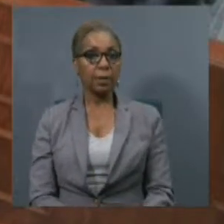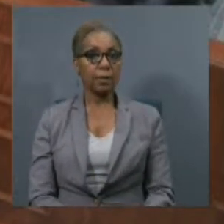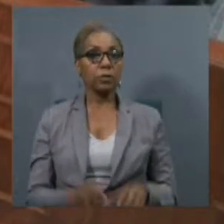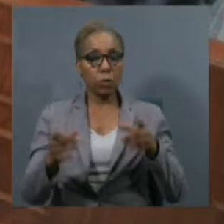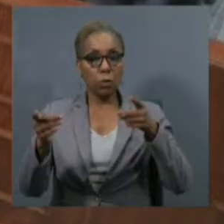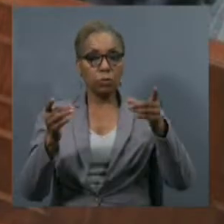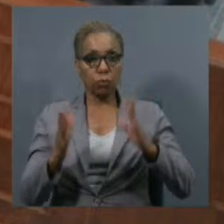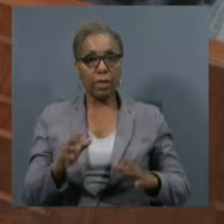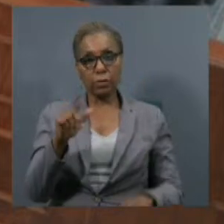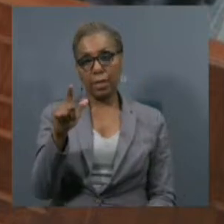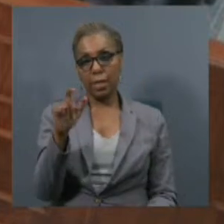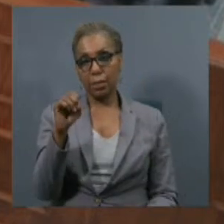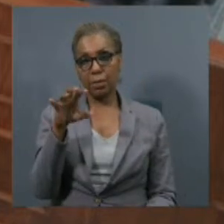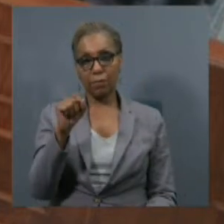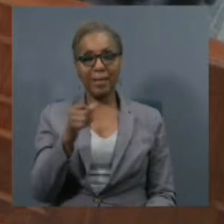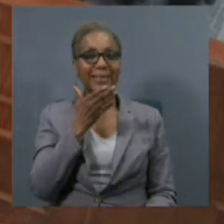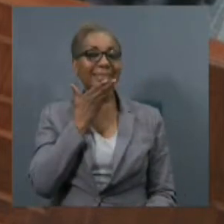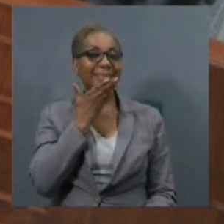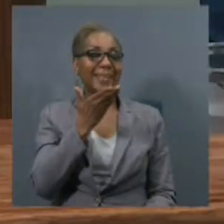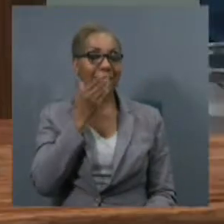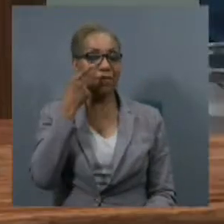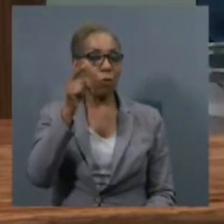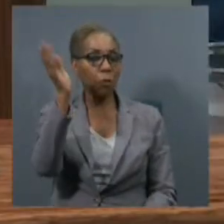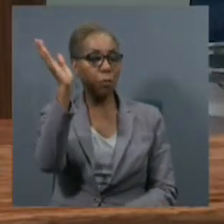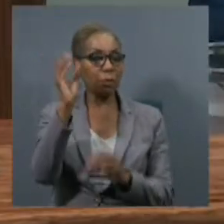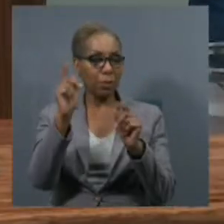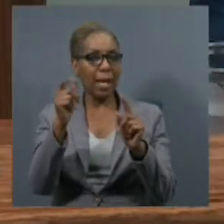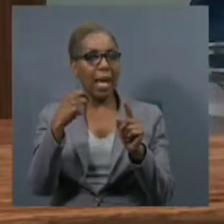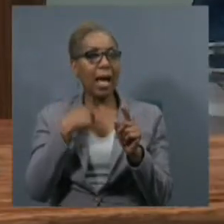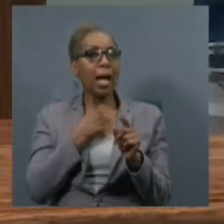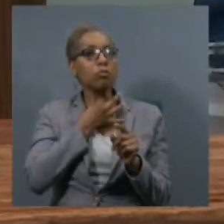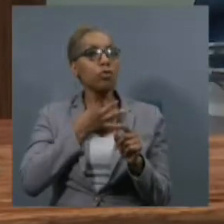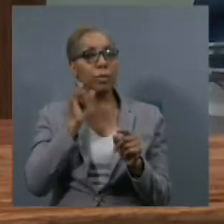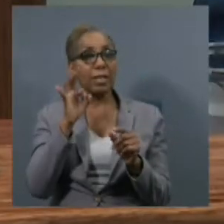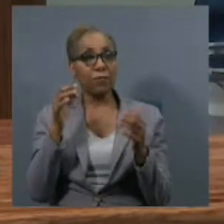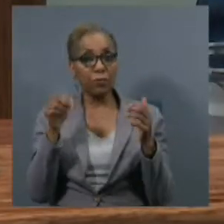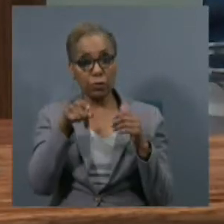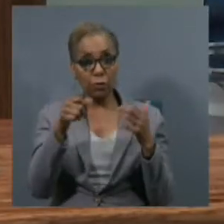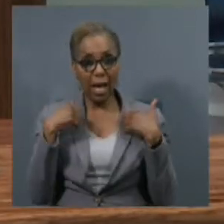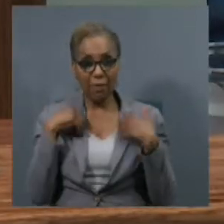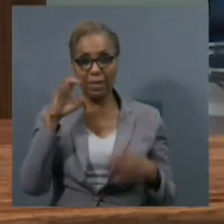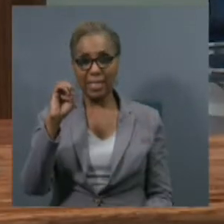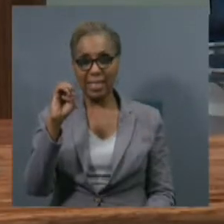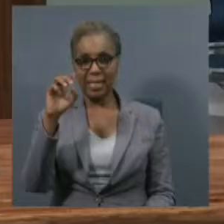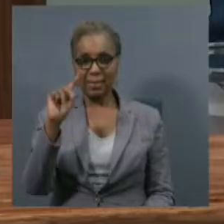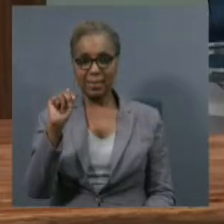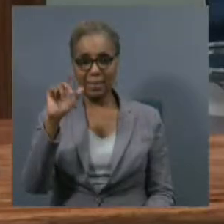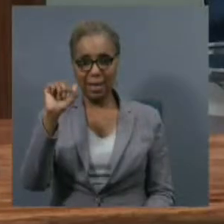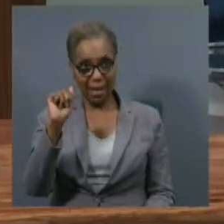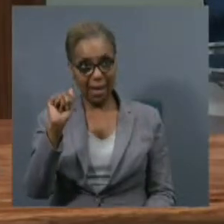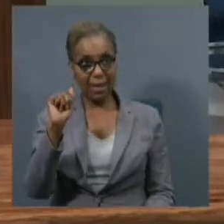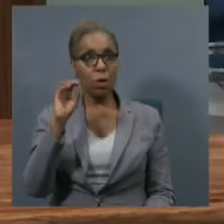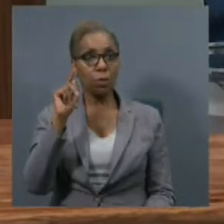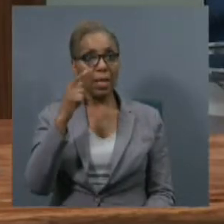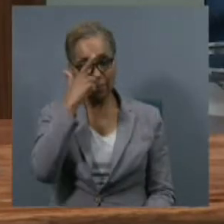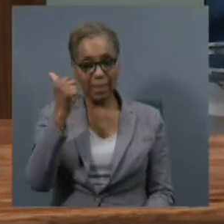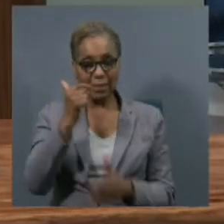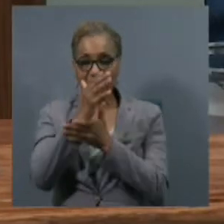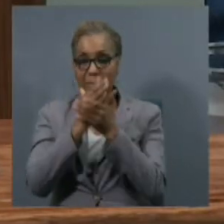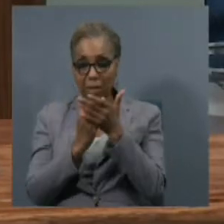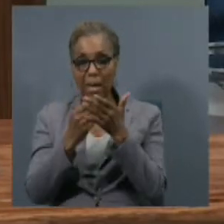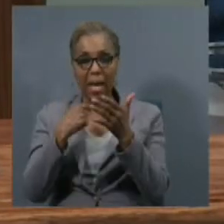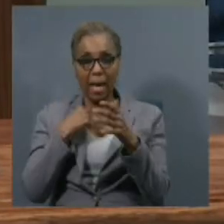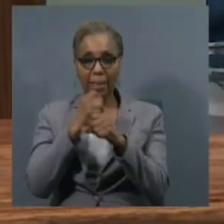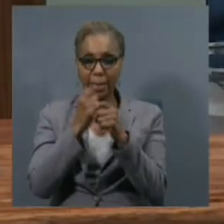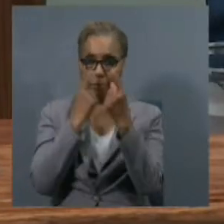Director Lewis. Thanks for that presentation. I just want to know if you had an ETA on the projects, because some of those I do get questioned a lot.